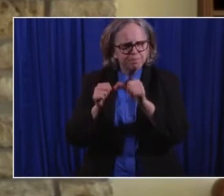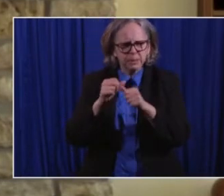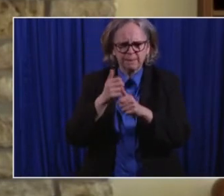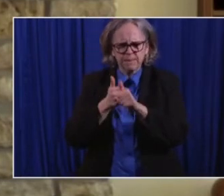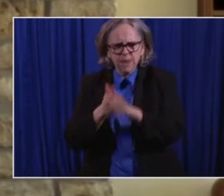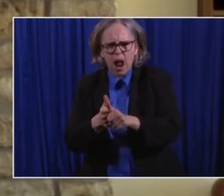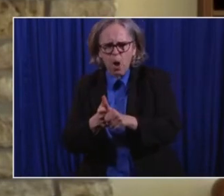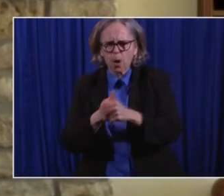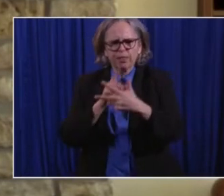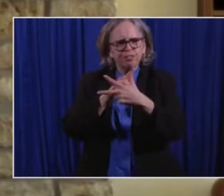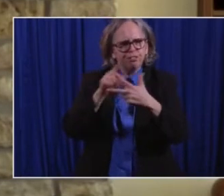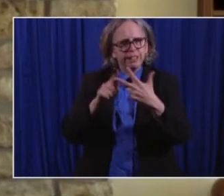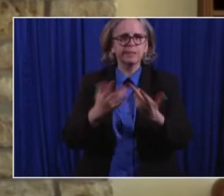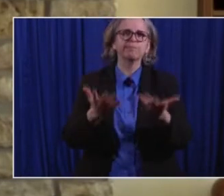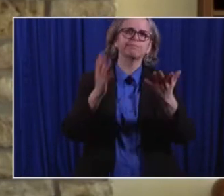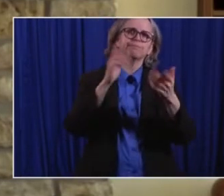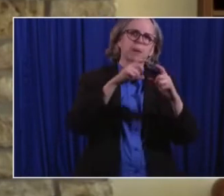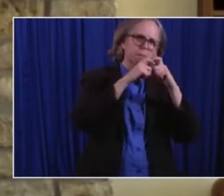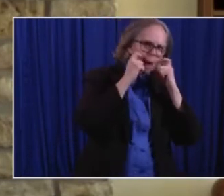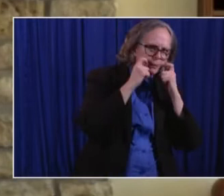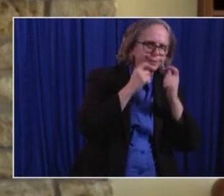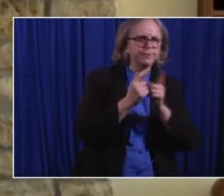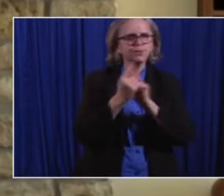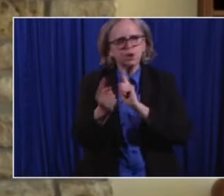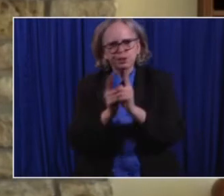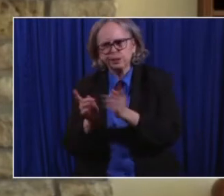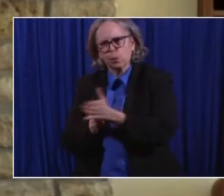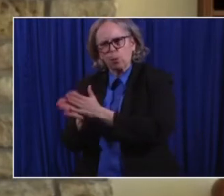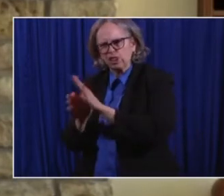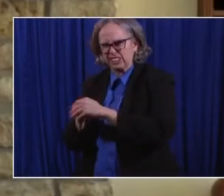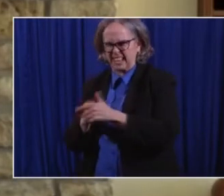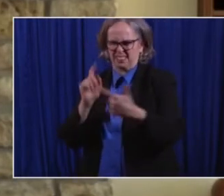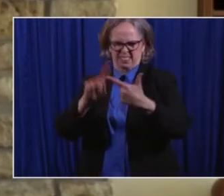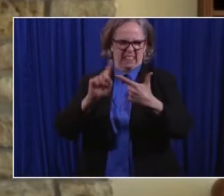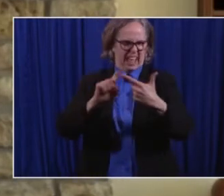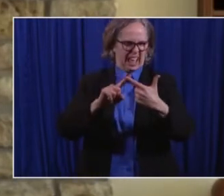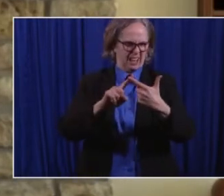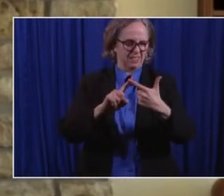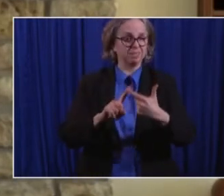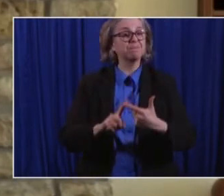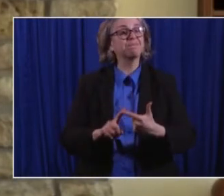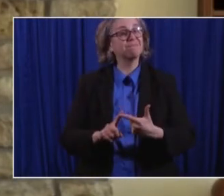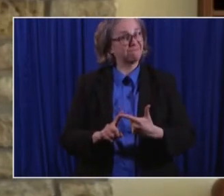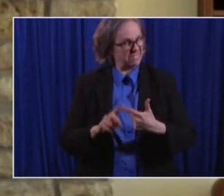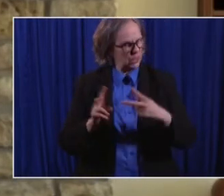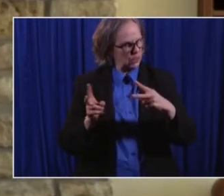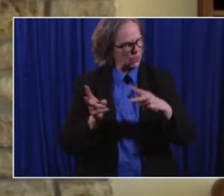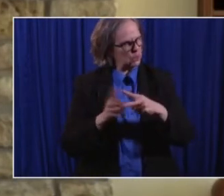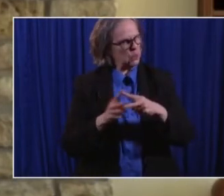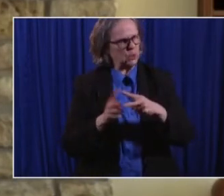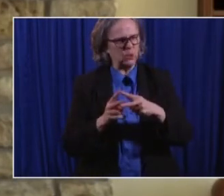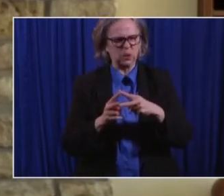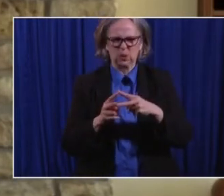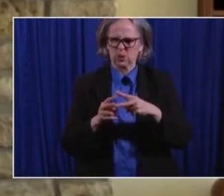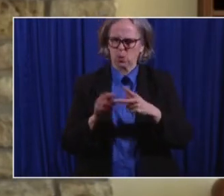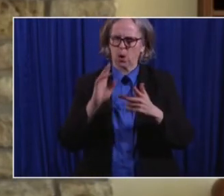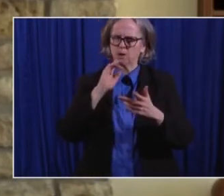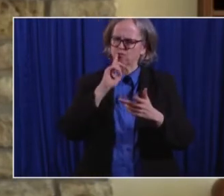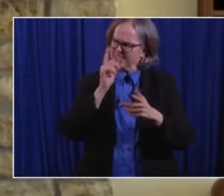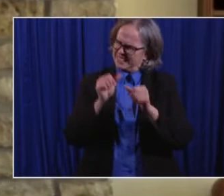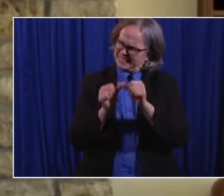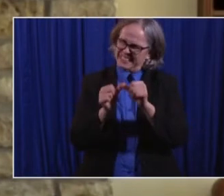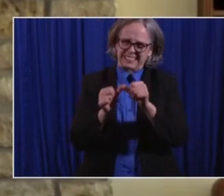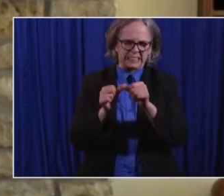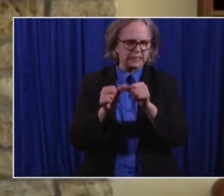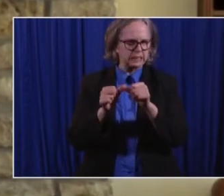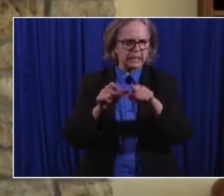continue to wear masks. And there will be a point in the future, we have the herd immunity, where we will